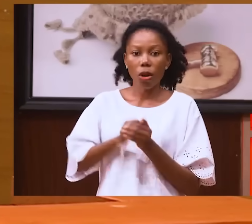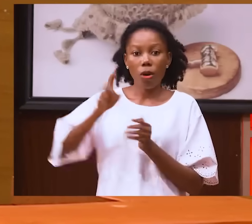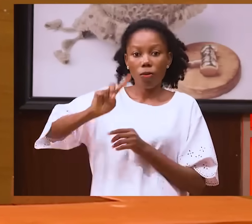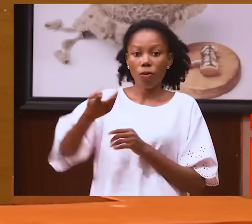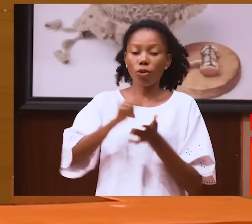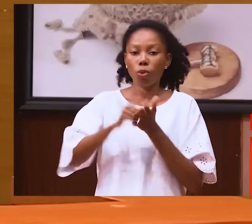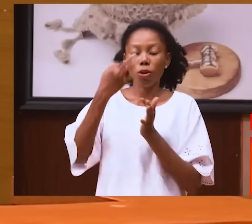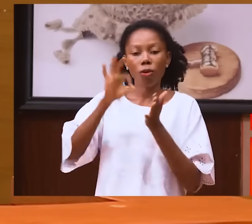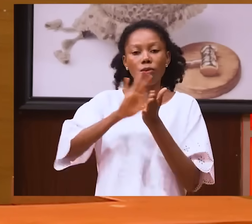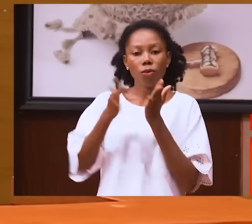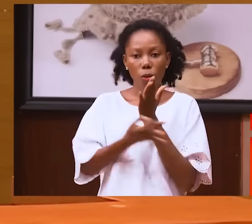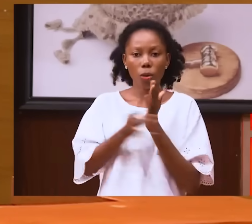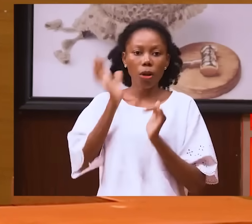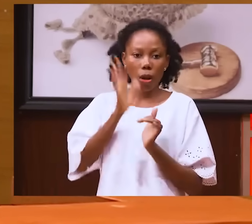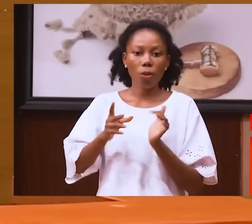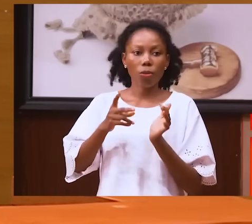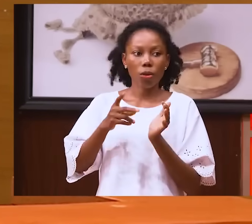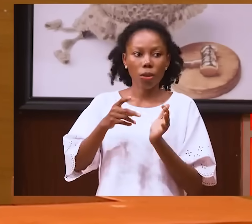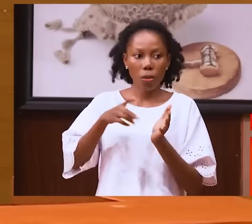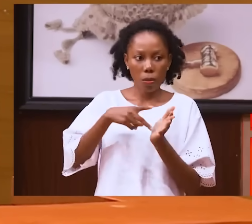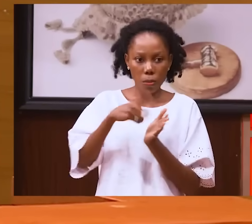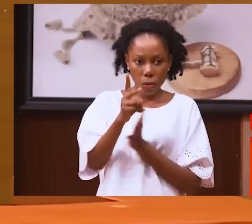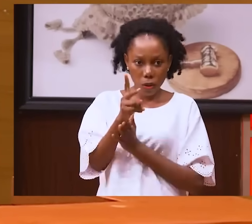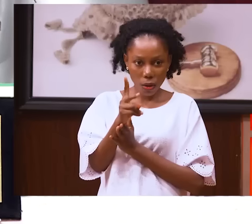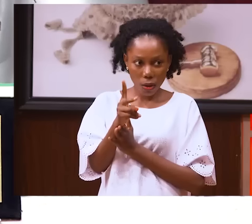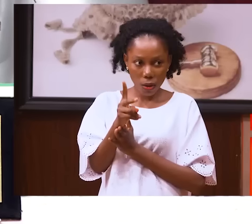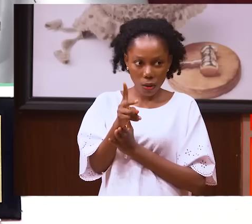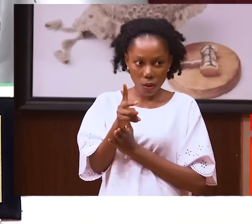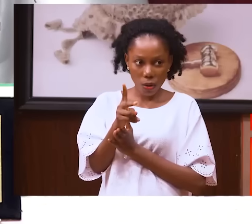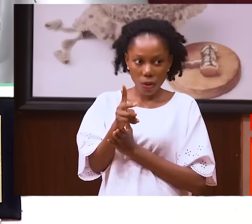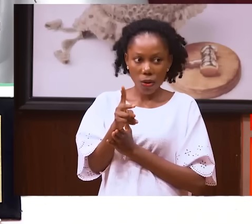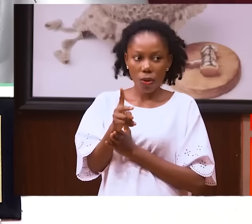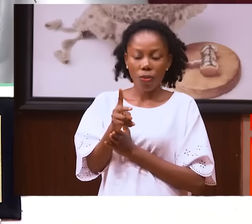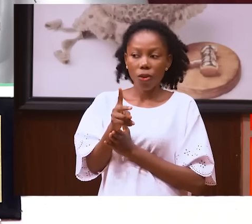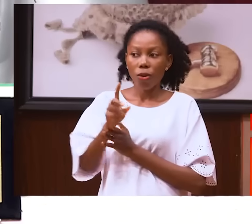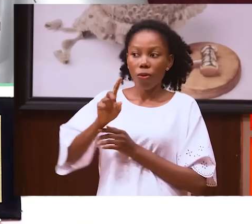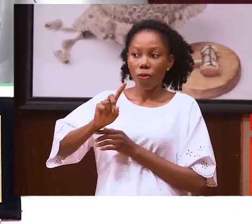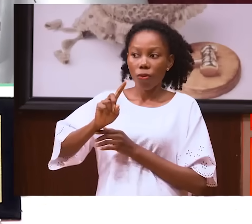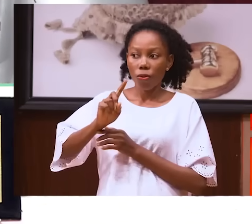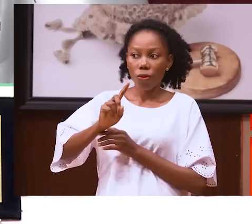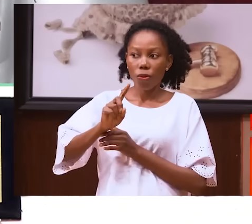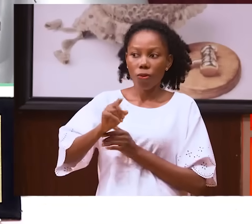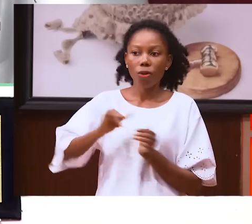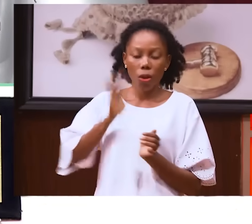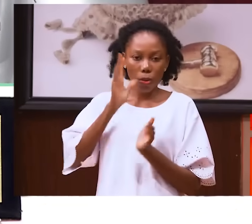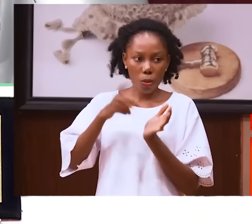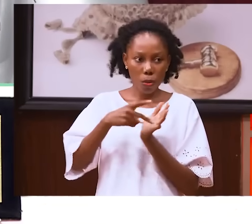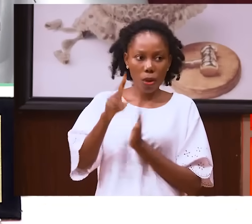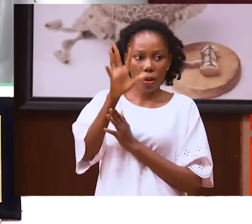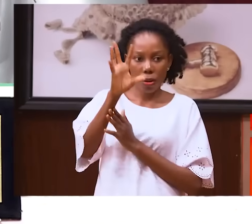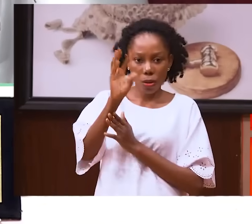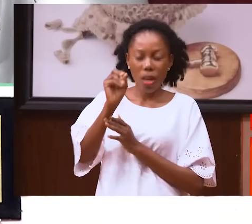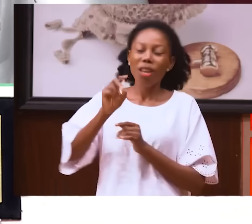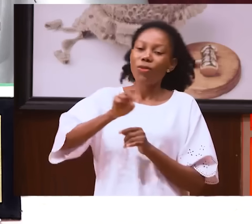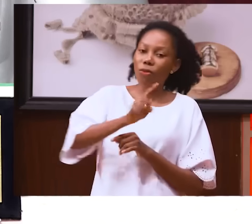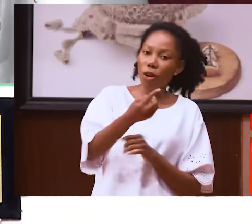week of February or second week I'll deposit 100,000. First week or second week? Which one? I will deposit 50,000. Which week?